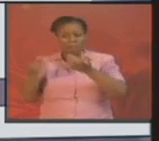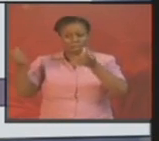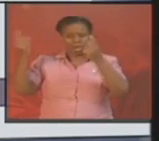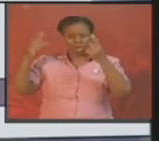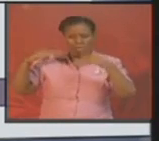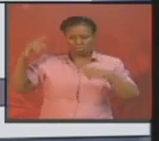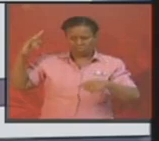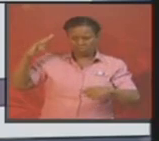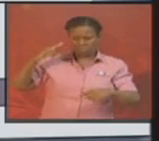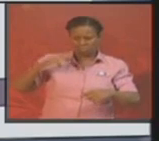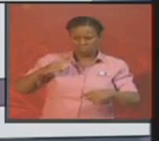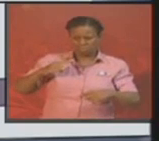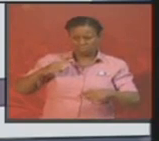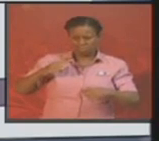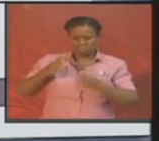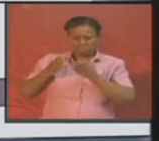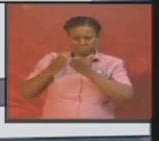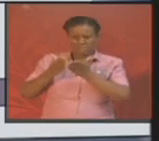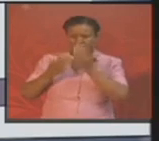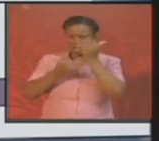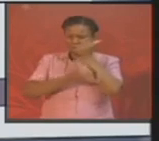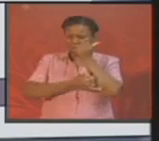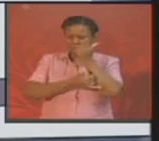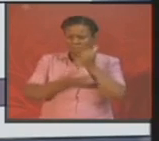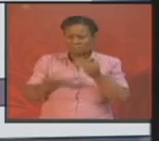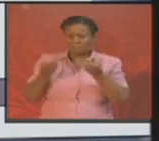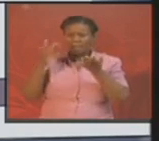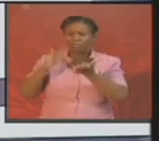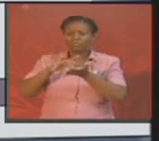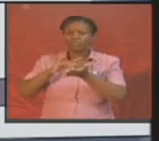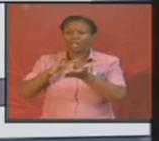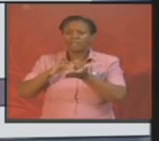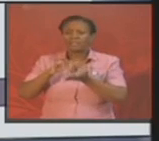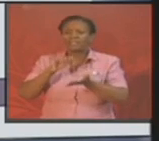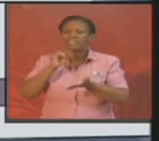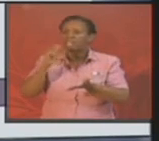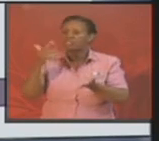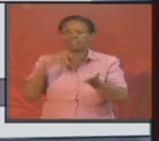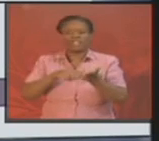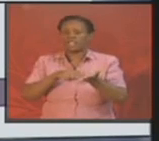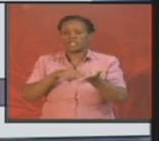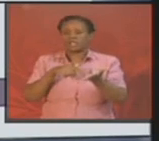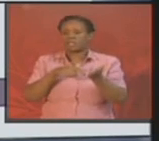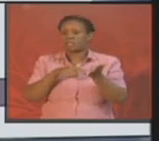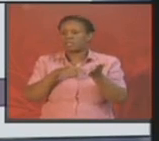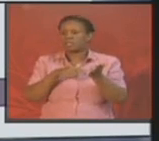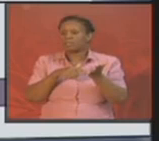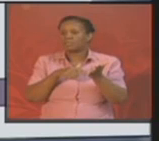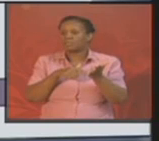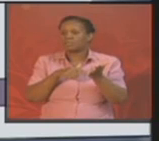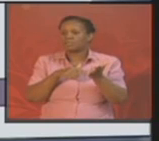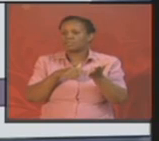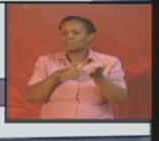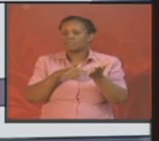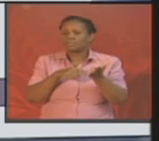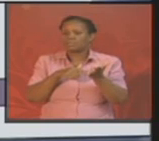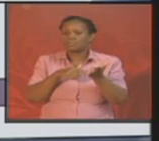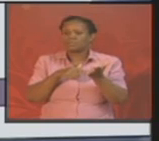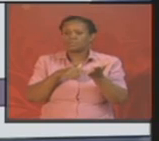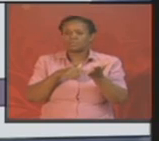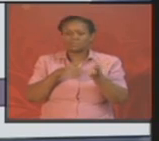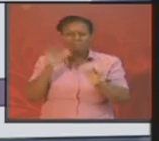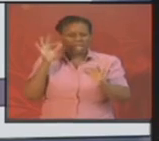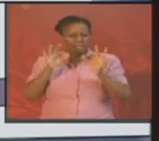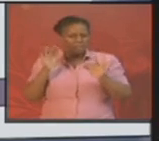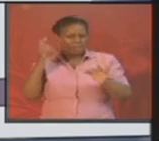more drugs that are entering that are unregistered. And if it is, you remember my presentation, unregistered means it